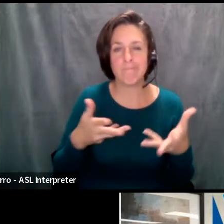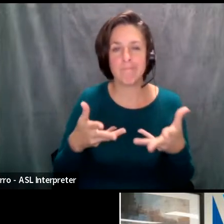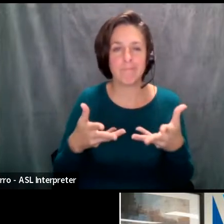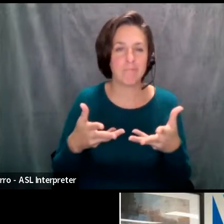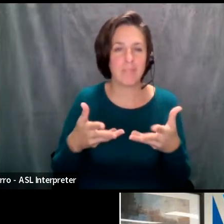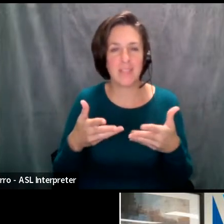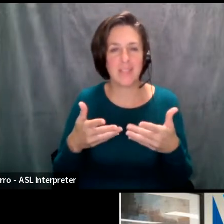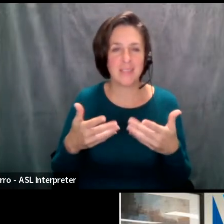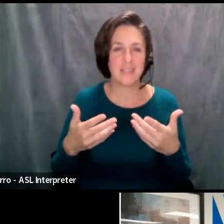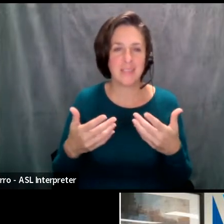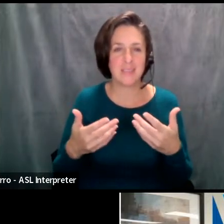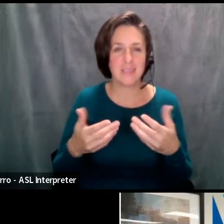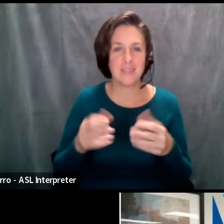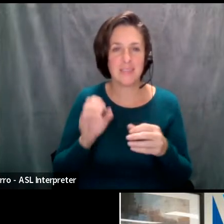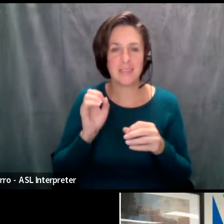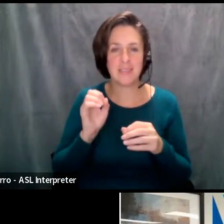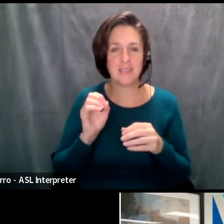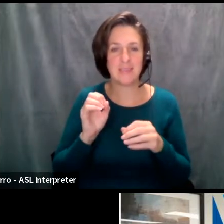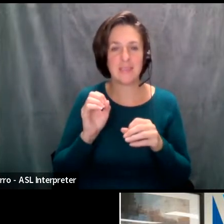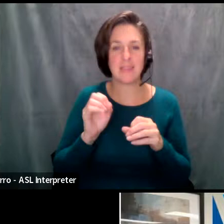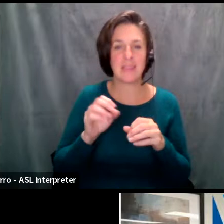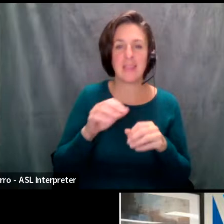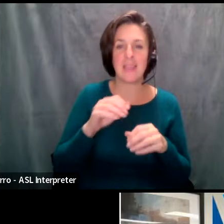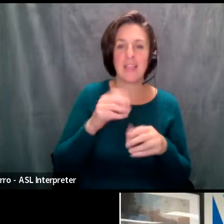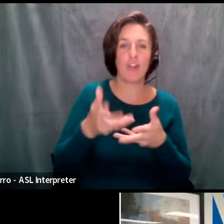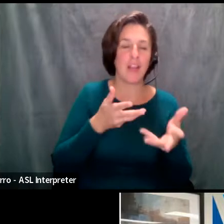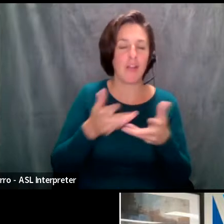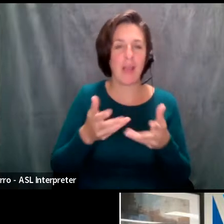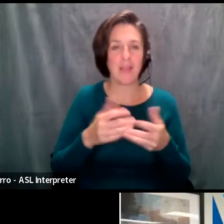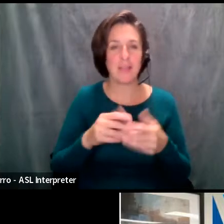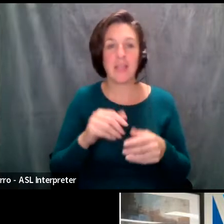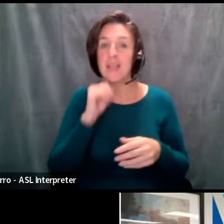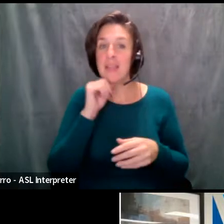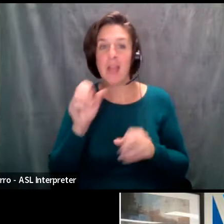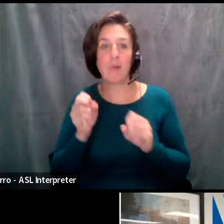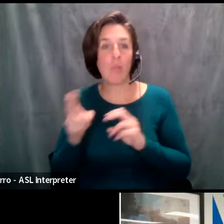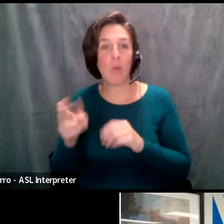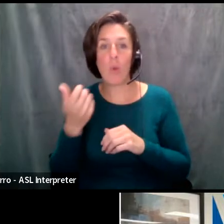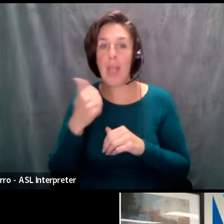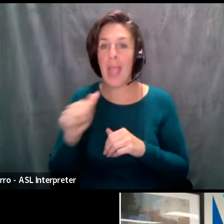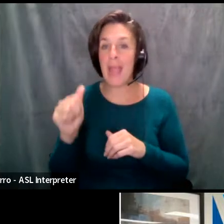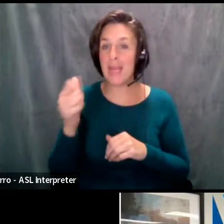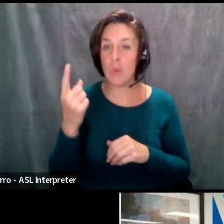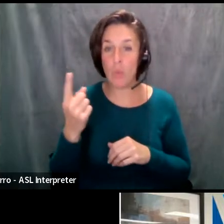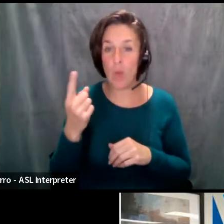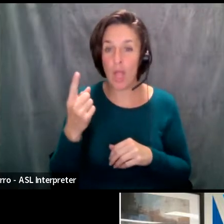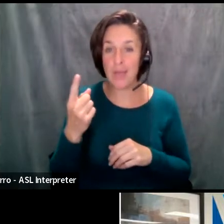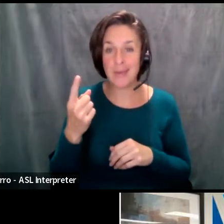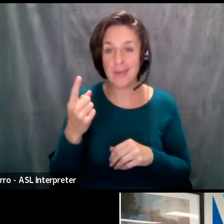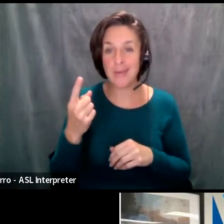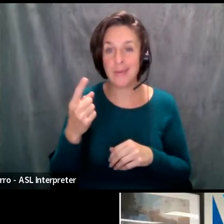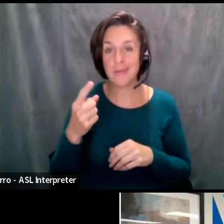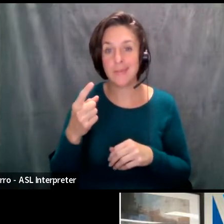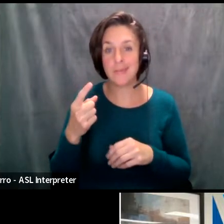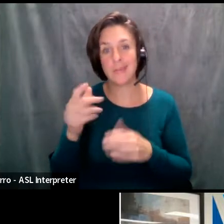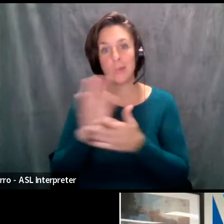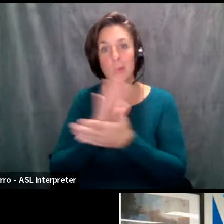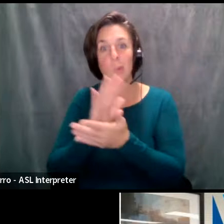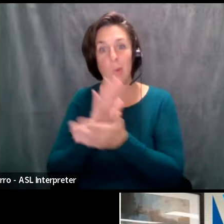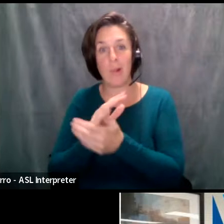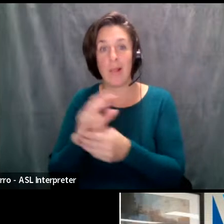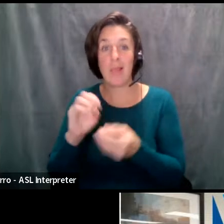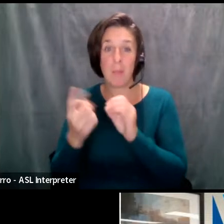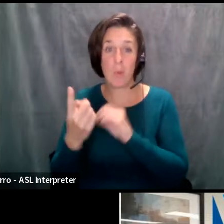Okay, interact. not to throw any school under the bus Yeah, about phone use, but yeah. the number one suspended school is San Mateo